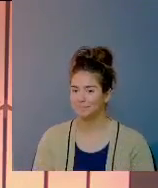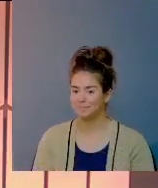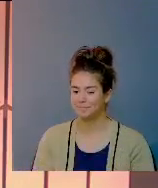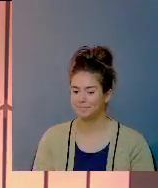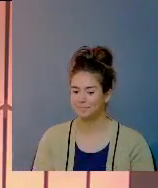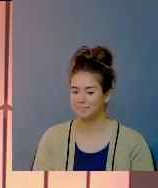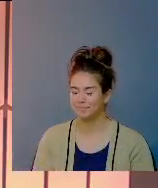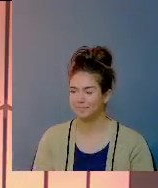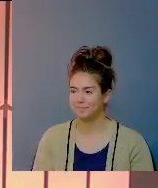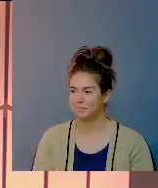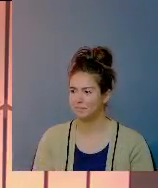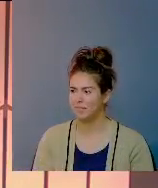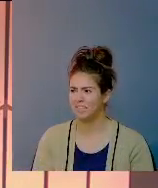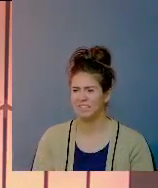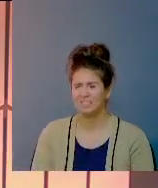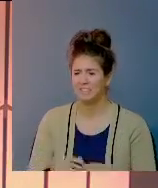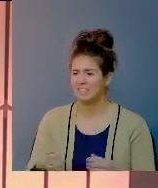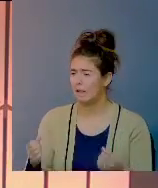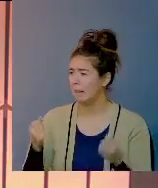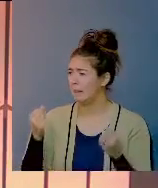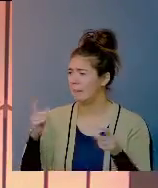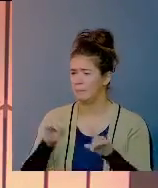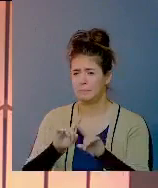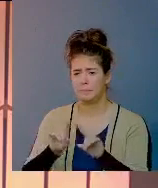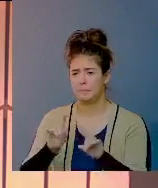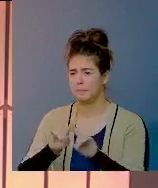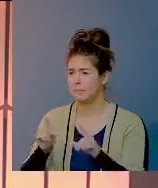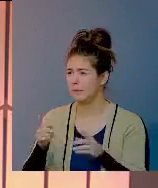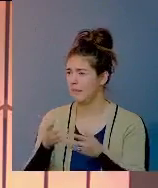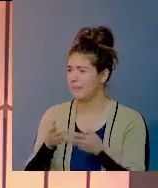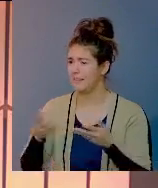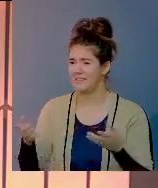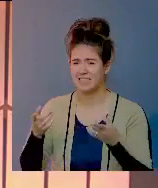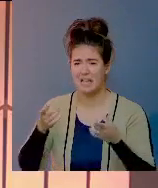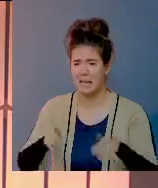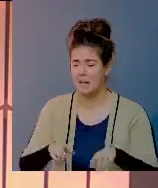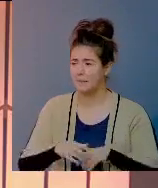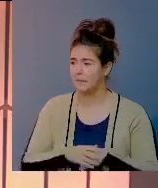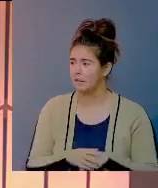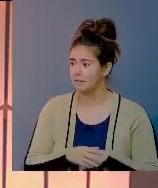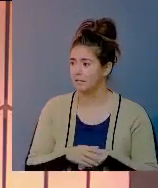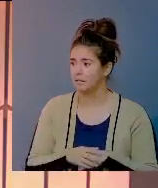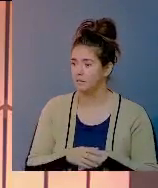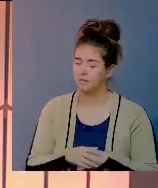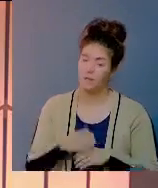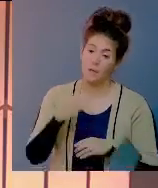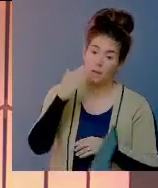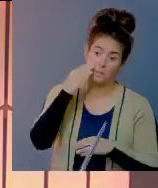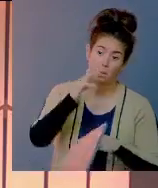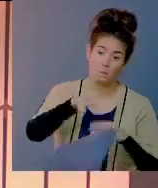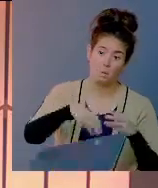There's a lot of stuff going on, not only in the world, but in individual lives.